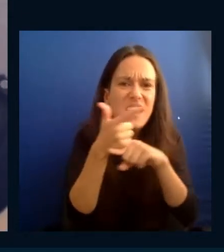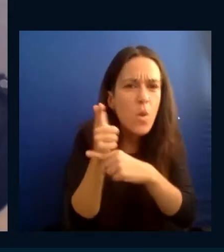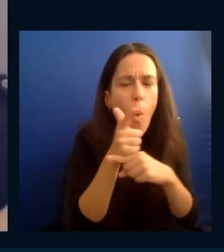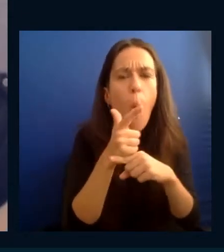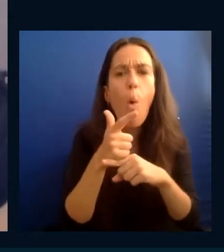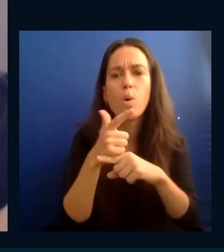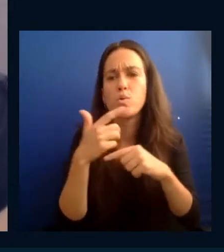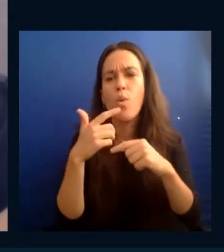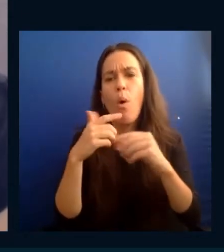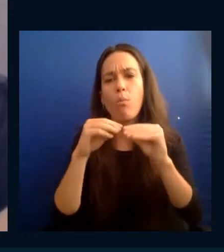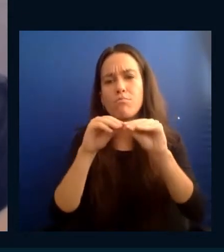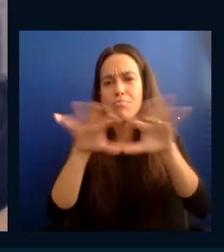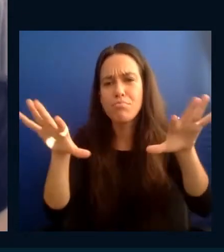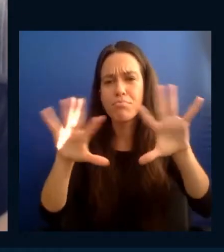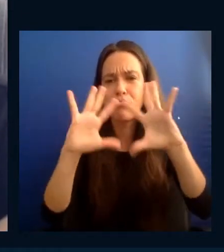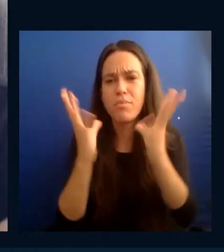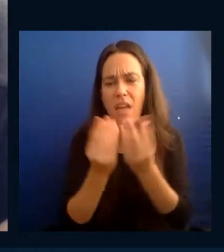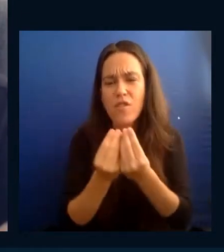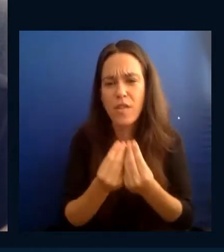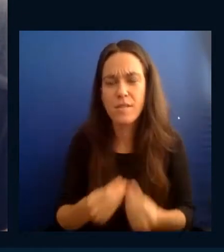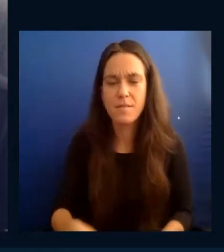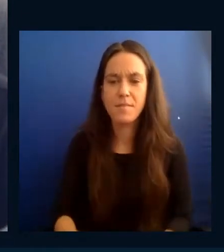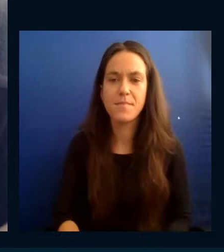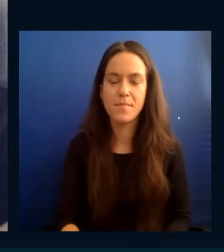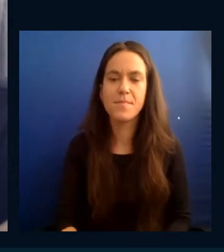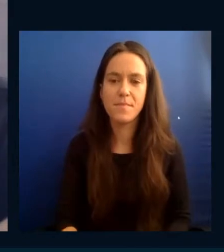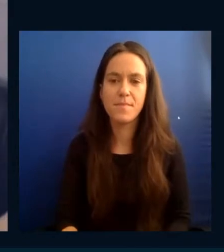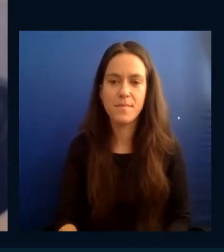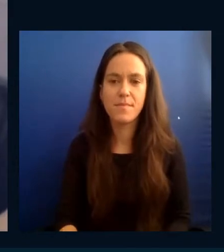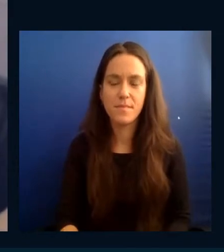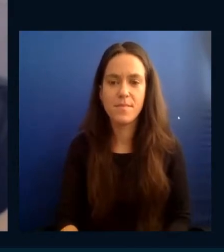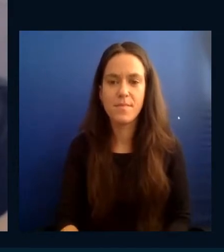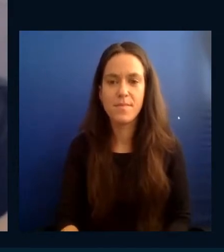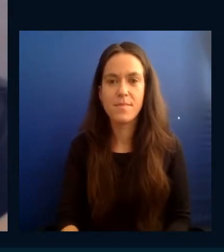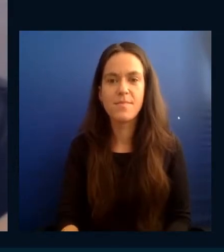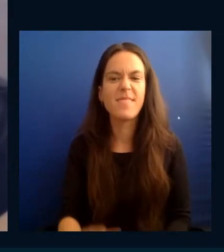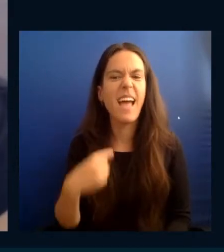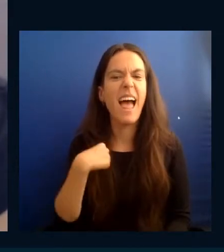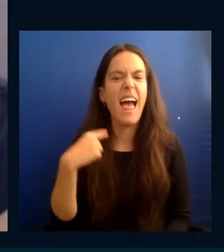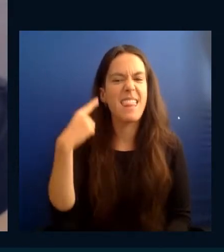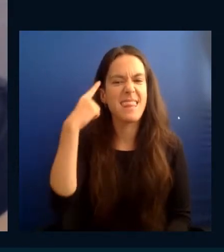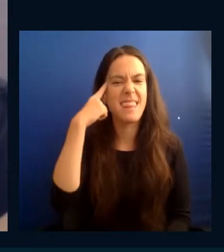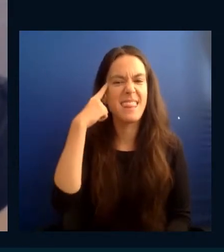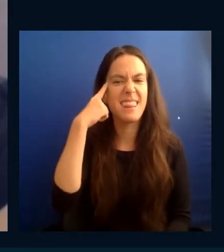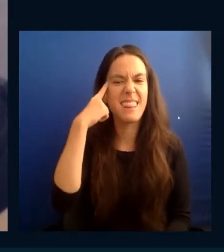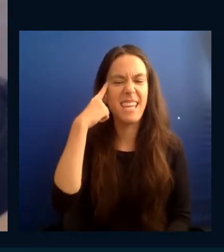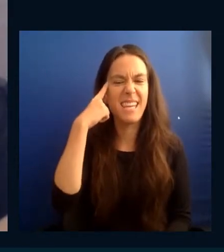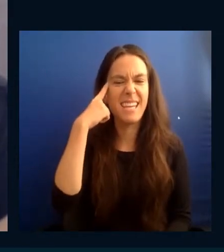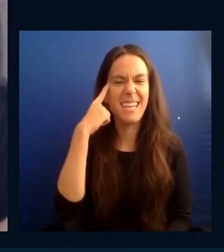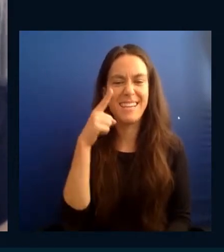Terraform projects that I work with. Yeah, I could imagine that it was Terraform related.